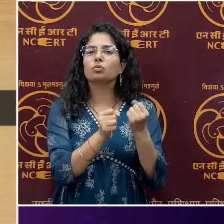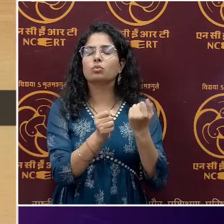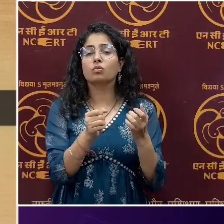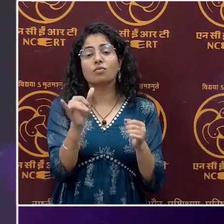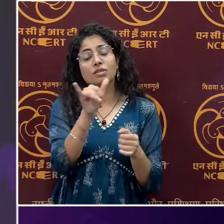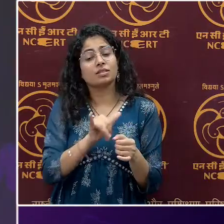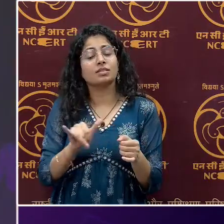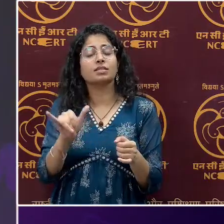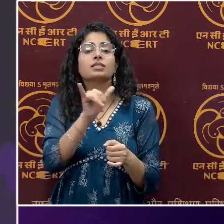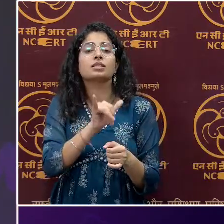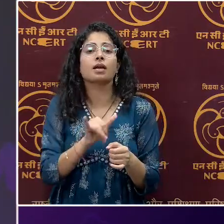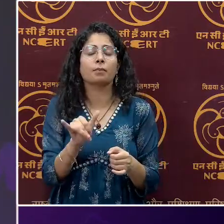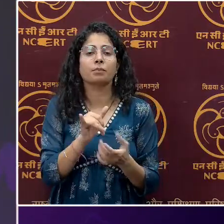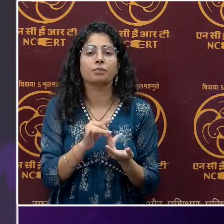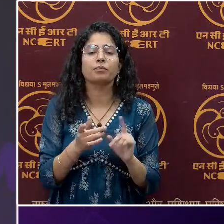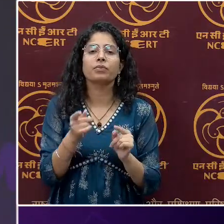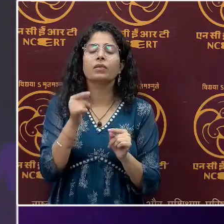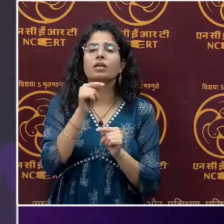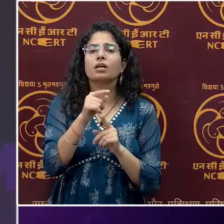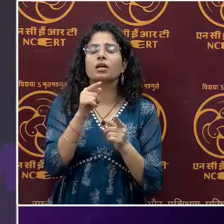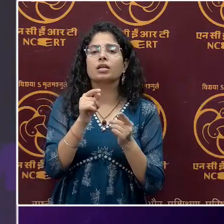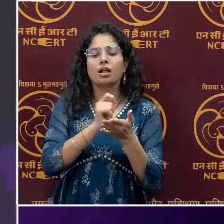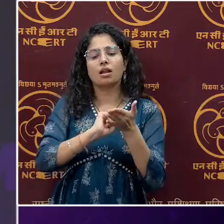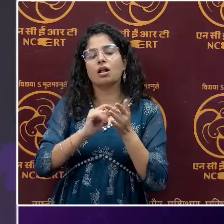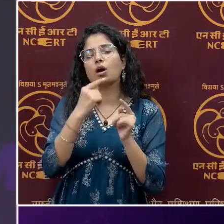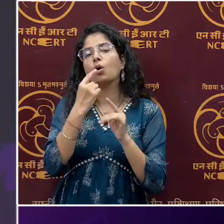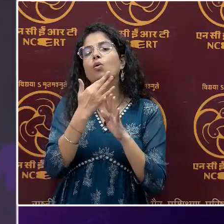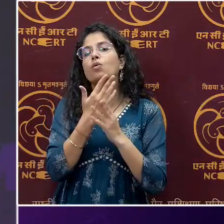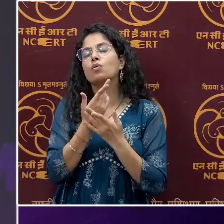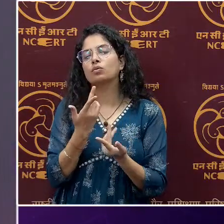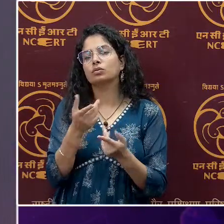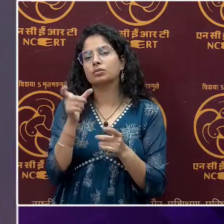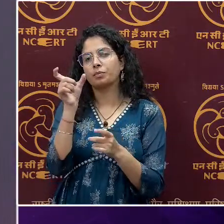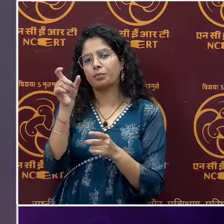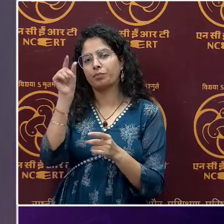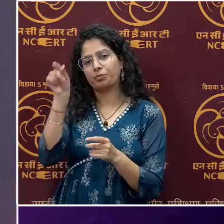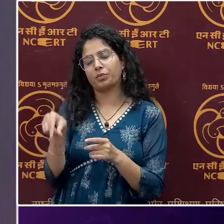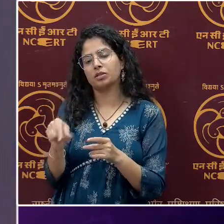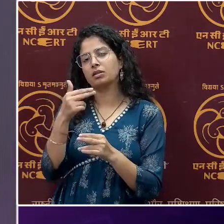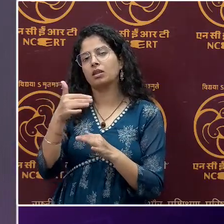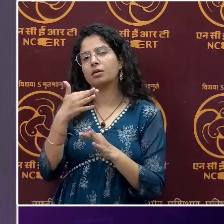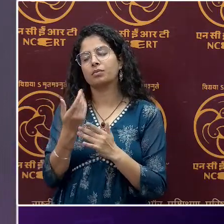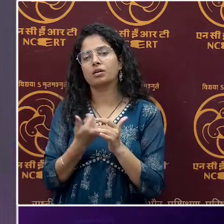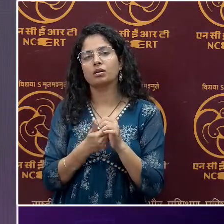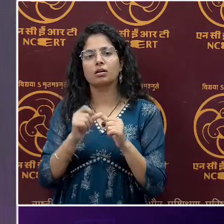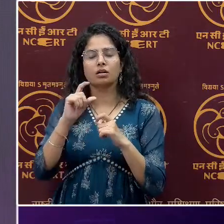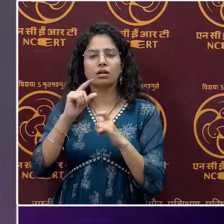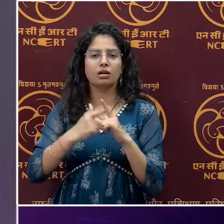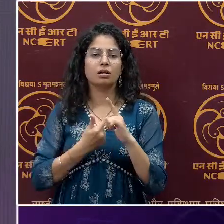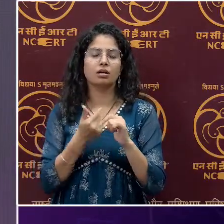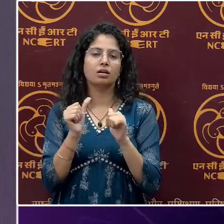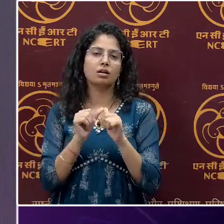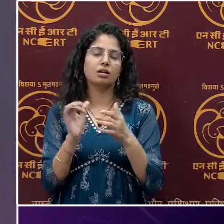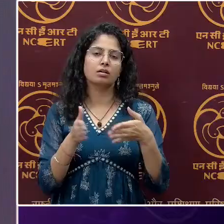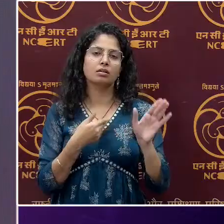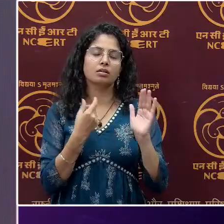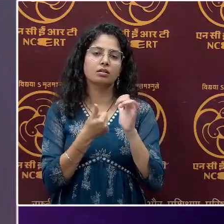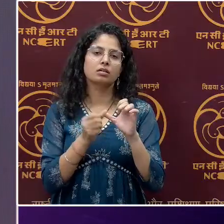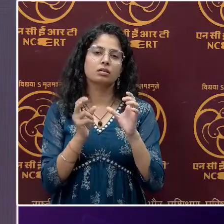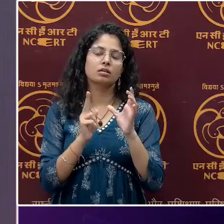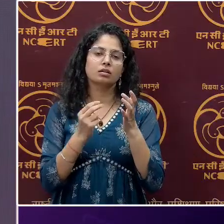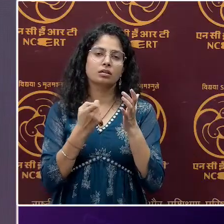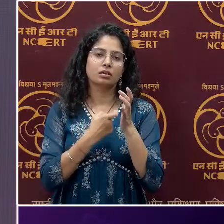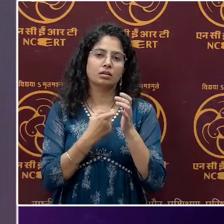you just mentioned, is it Raja Ram Mohan Roy? Yes, ma'am. And also, you know, our kids should see that the great speaker,